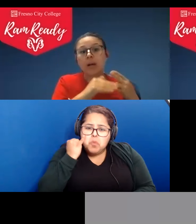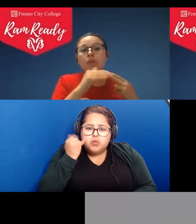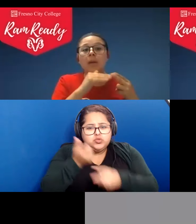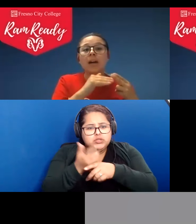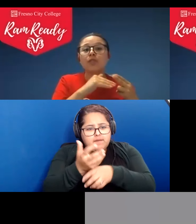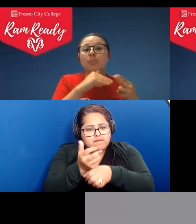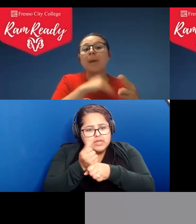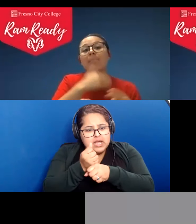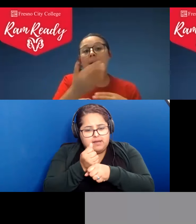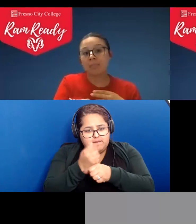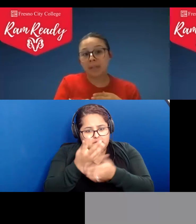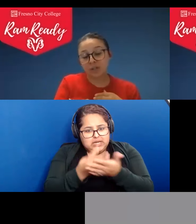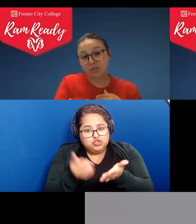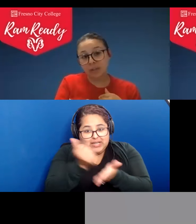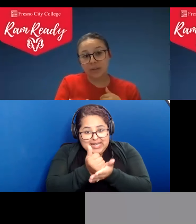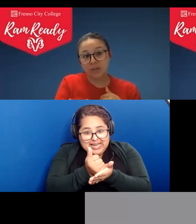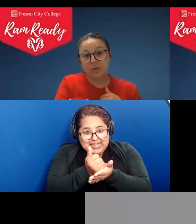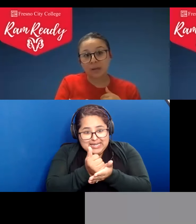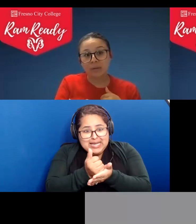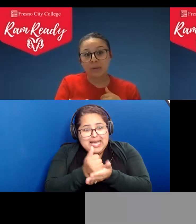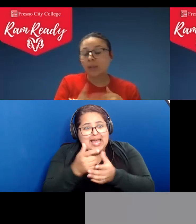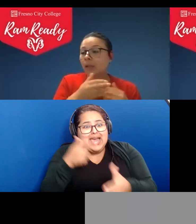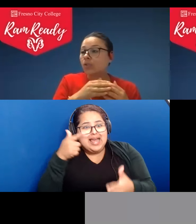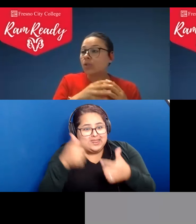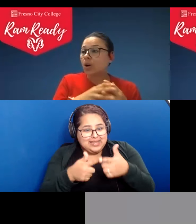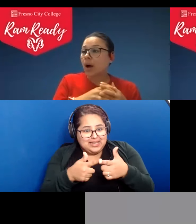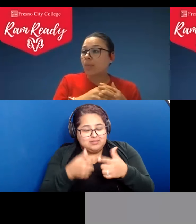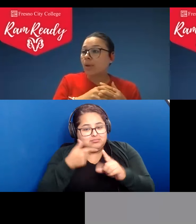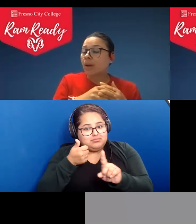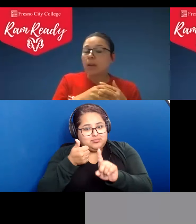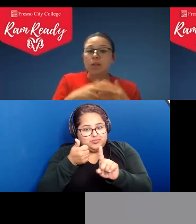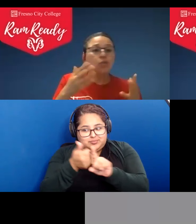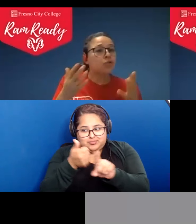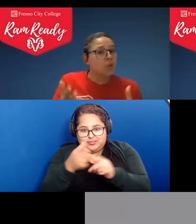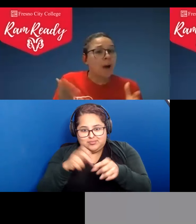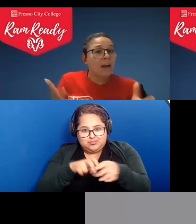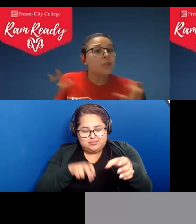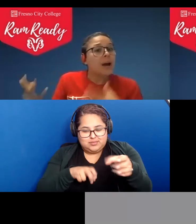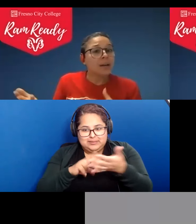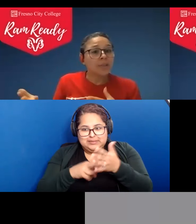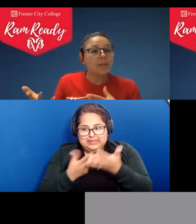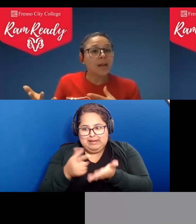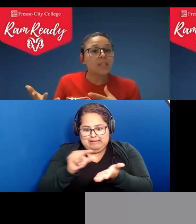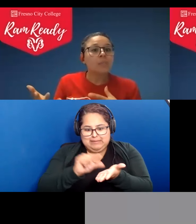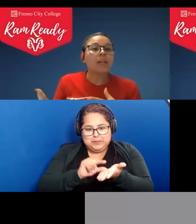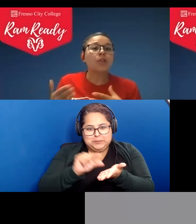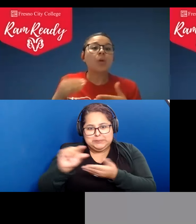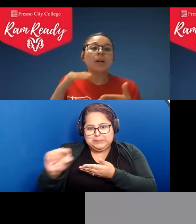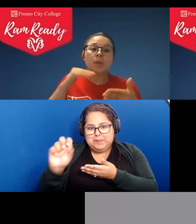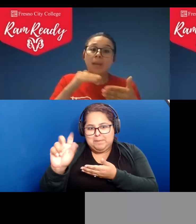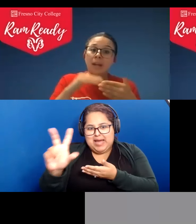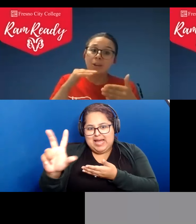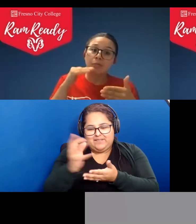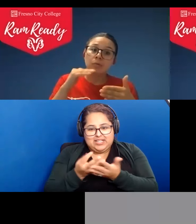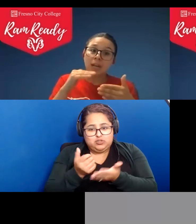part-time, you may have to pay back money to financial aid. So you don't have to add another class, but if you